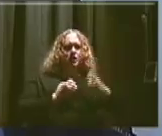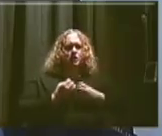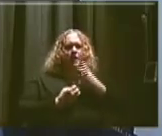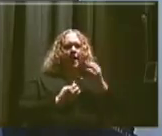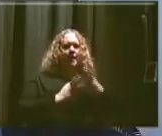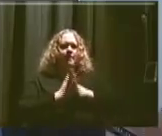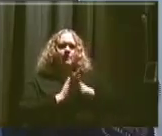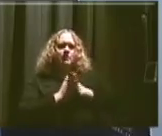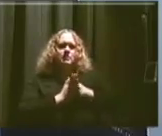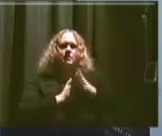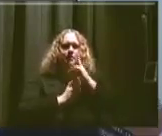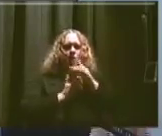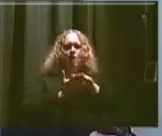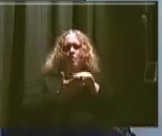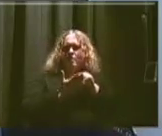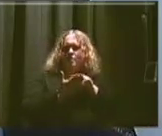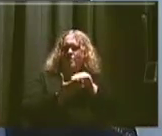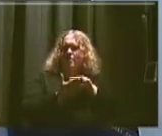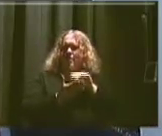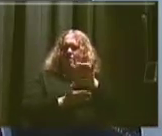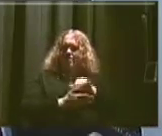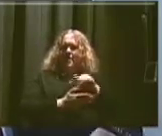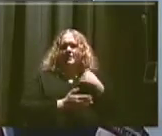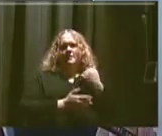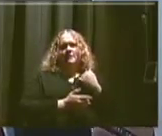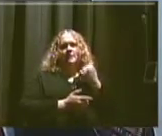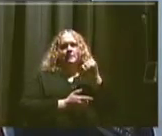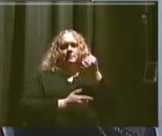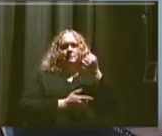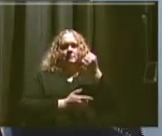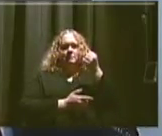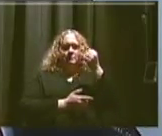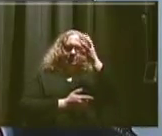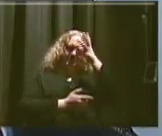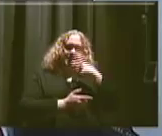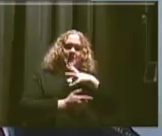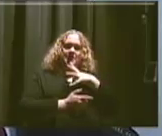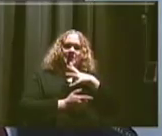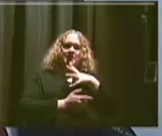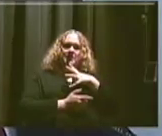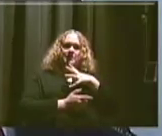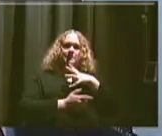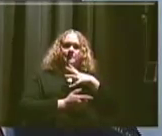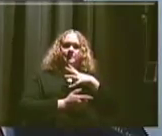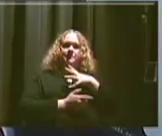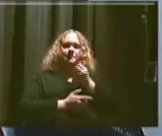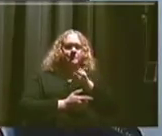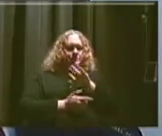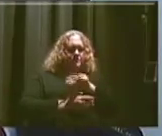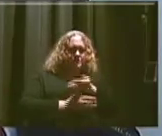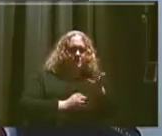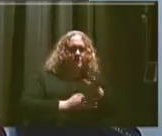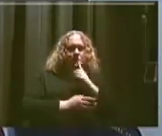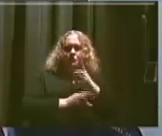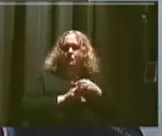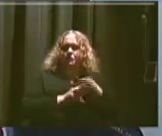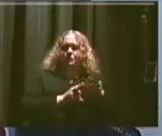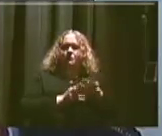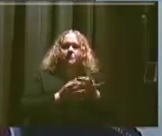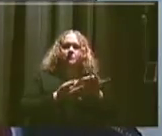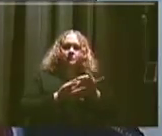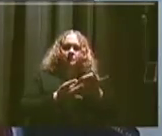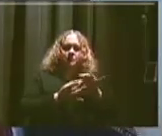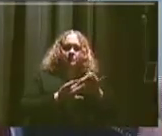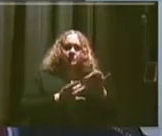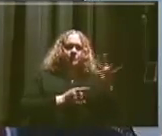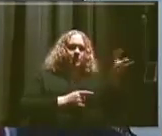for learning than this young man. I'll tell you just a little bit about this, a couple things real quickly. He came to us